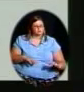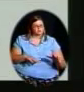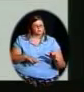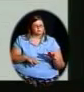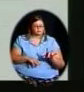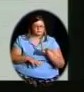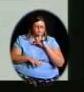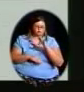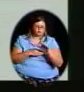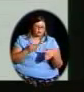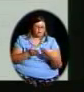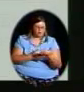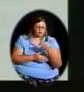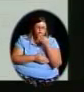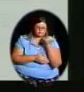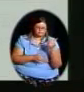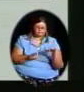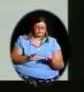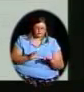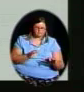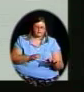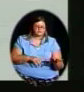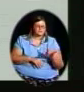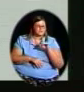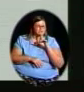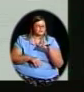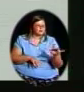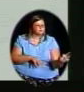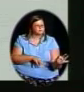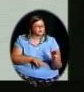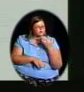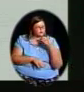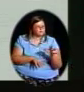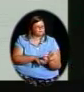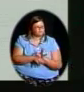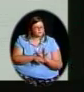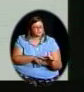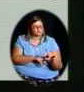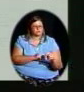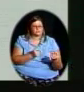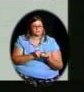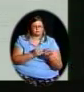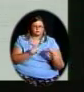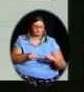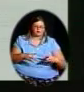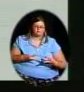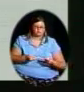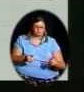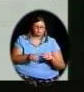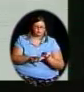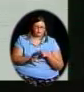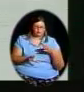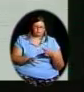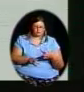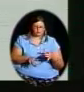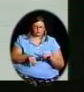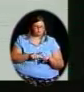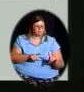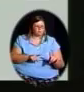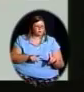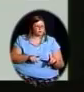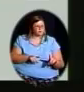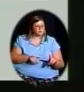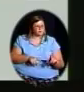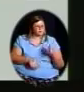best, and it takes a highly functioning team for a district our size to have a smooth opening. But we certainly know that we're not